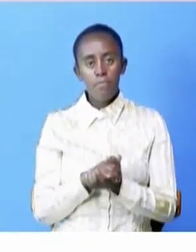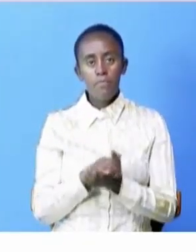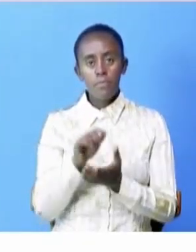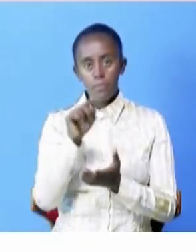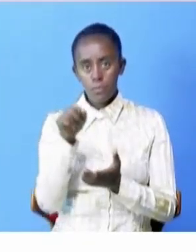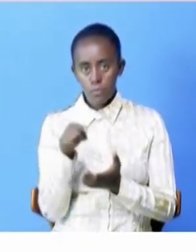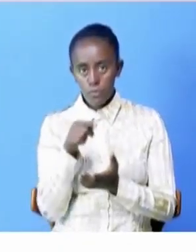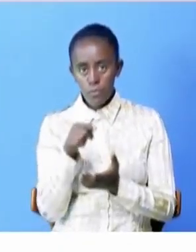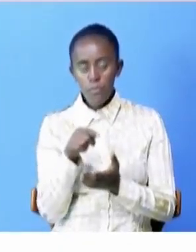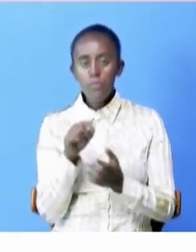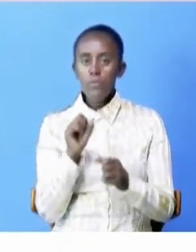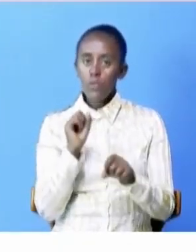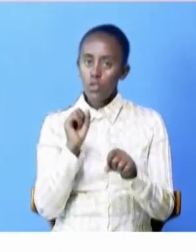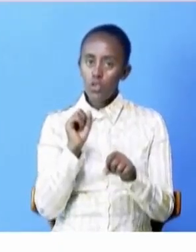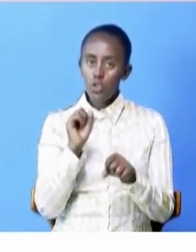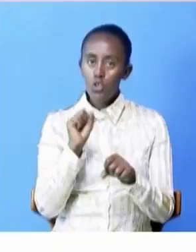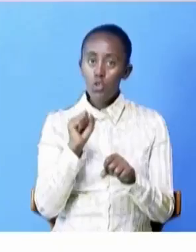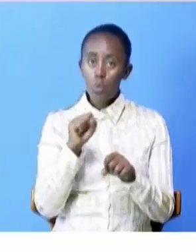comma, so